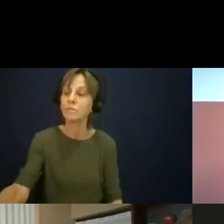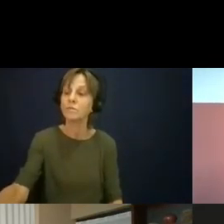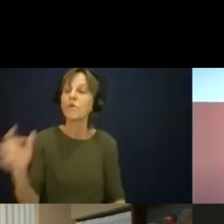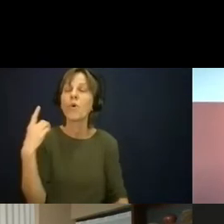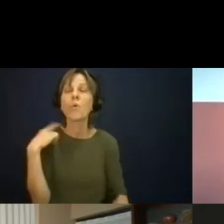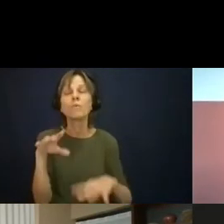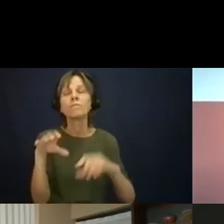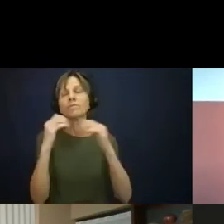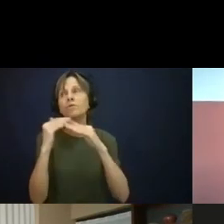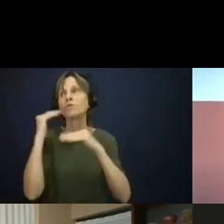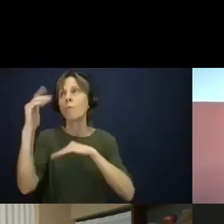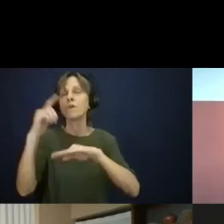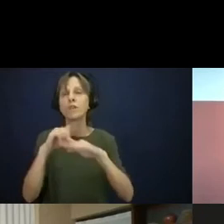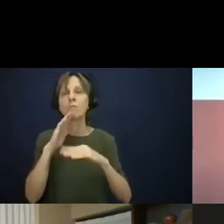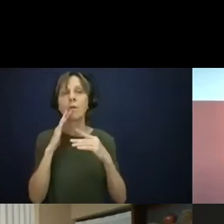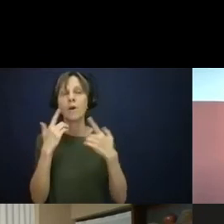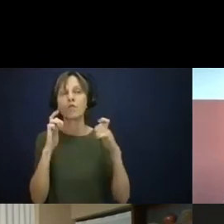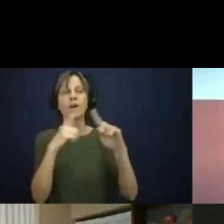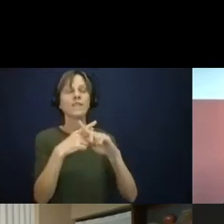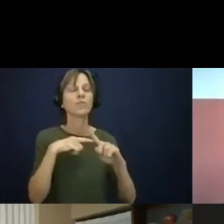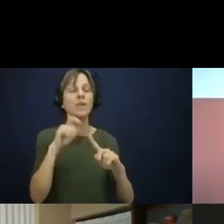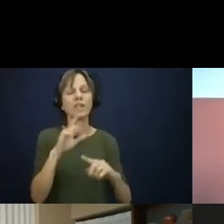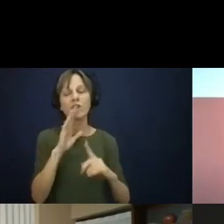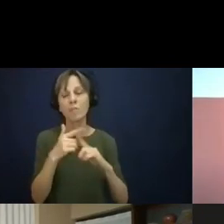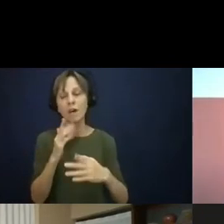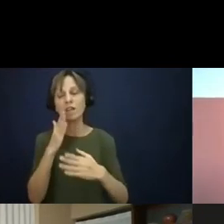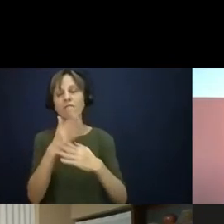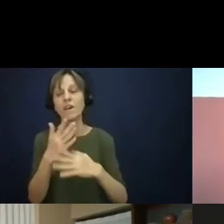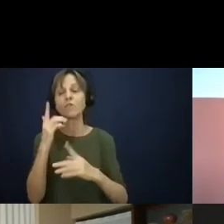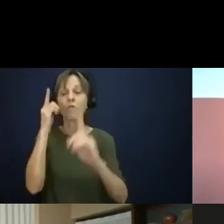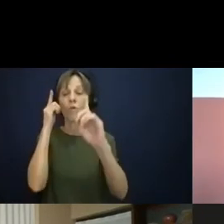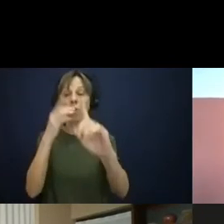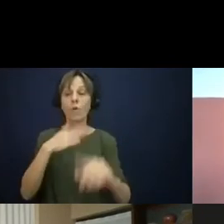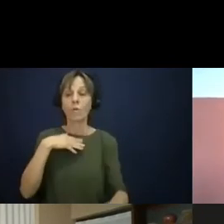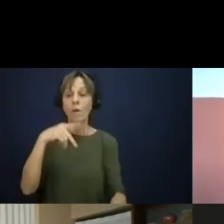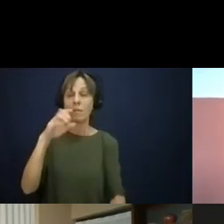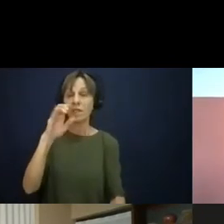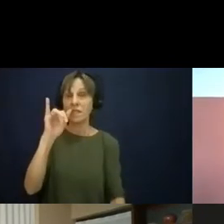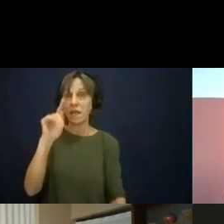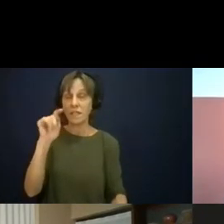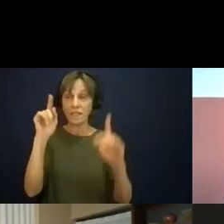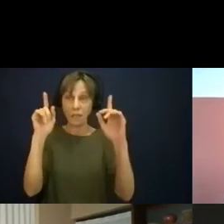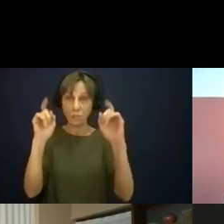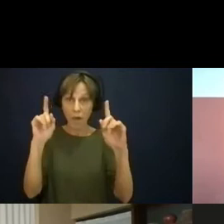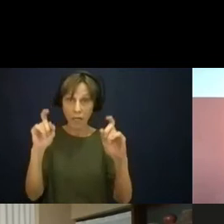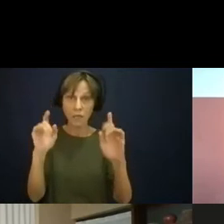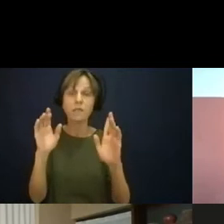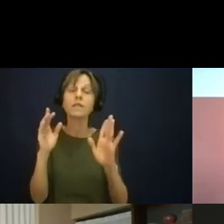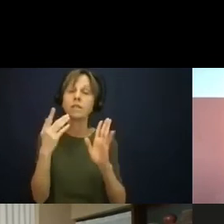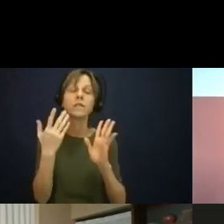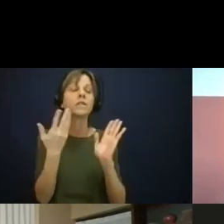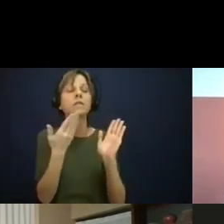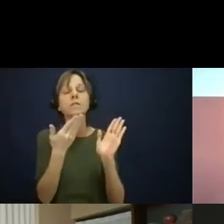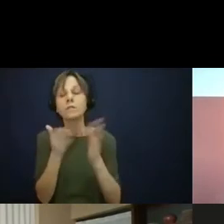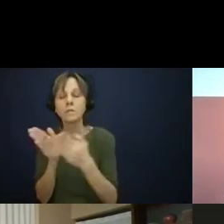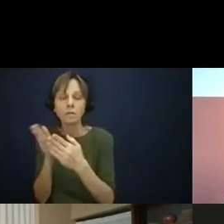about prevention and intervention as well. And the goal of my PCIT pilot was to connect people to divert people from the criminal legal